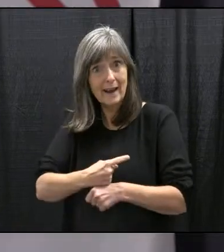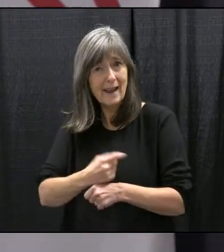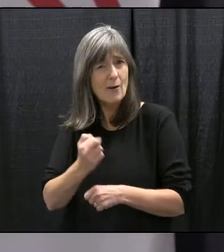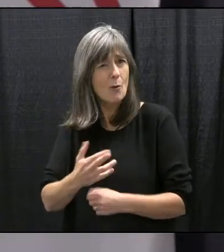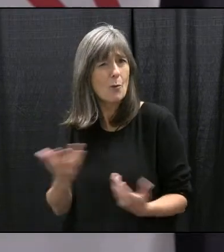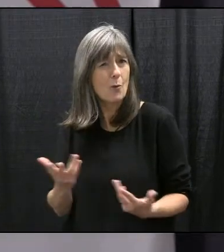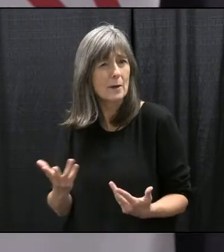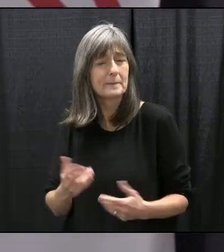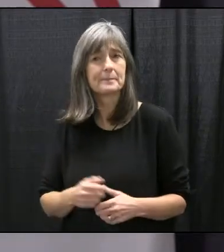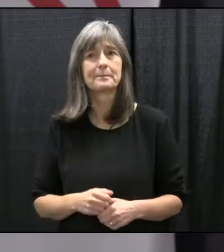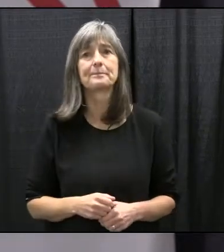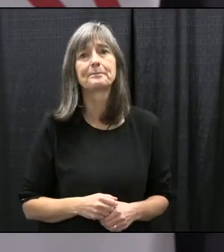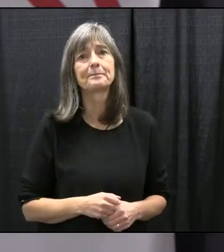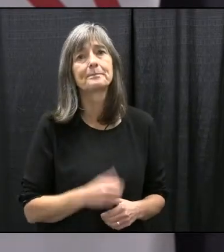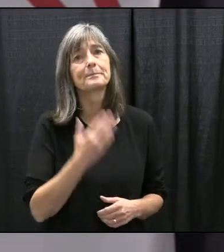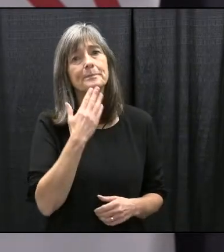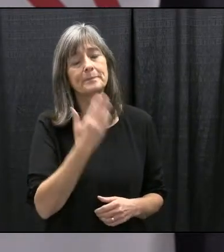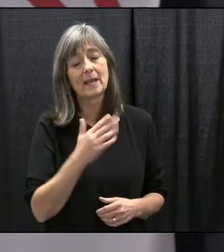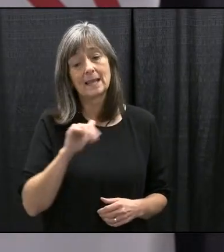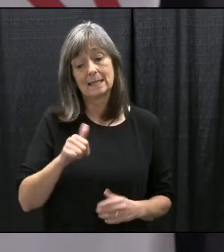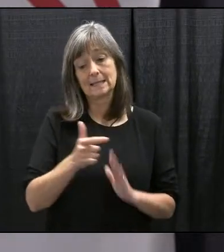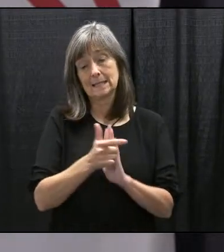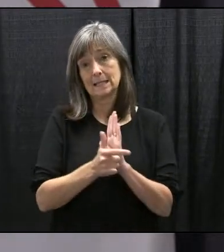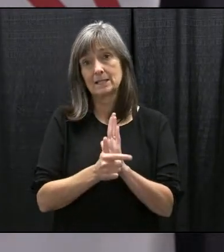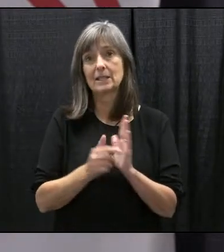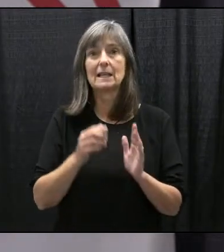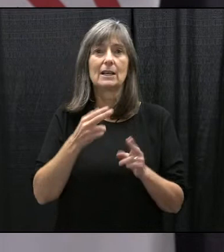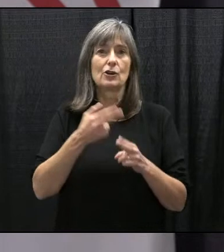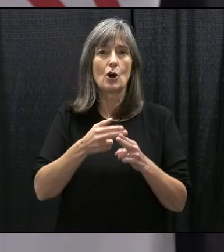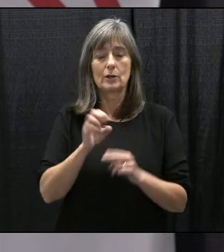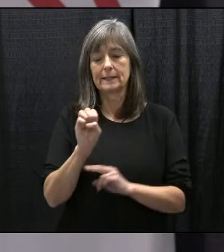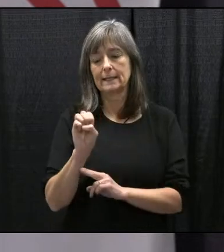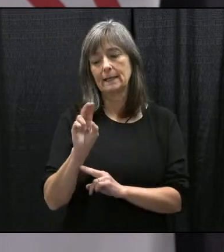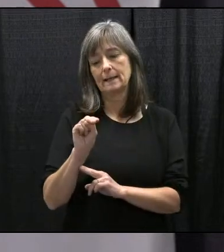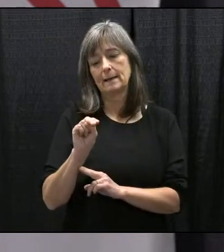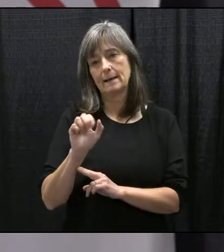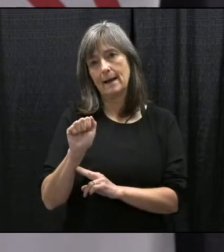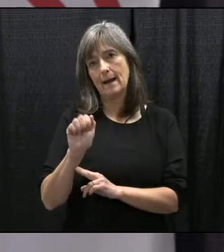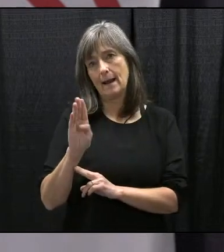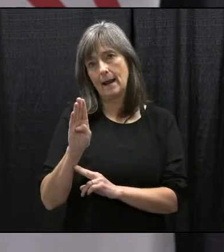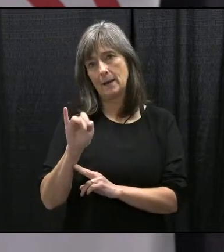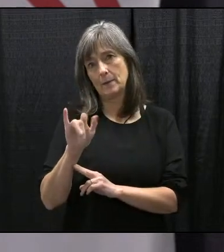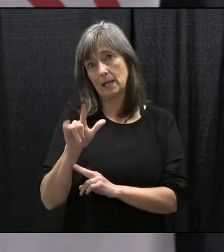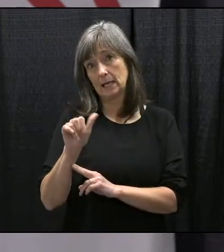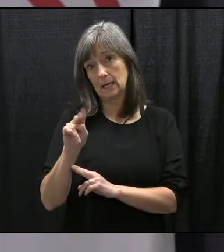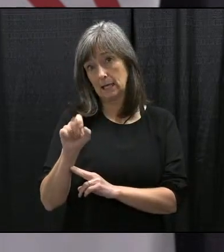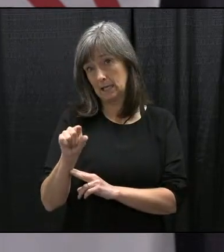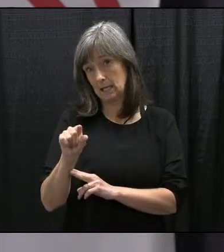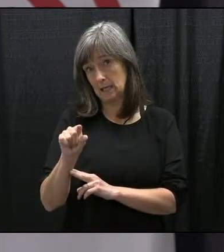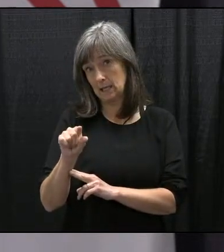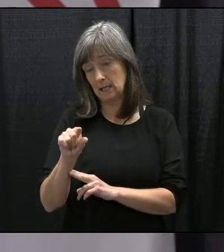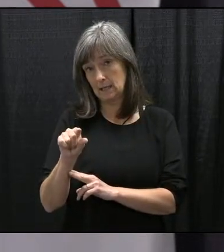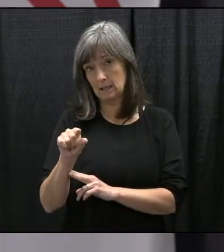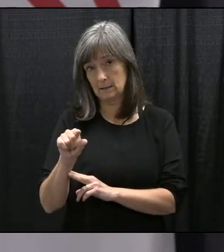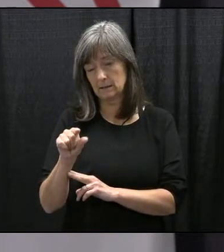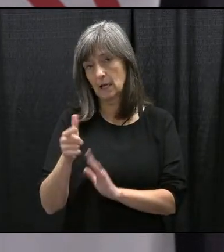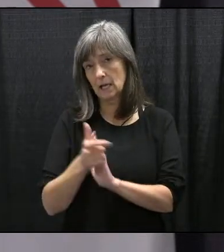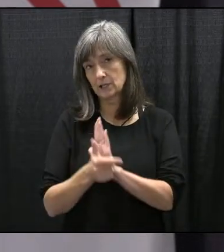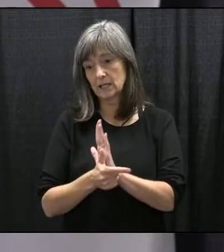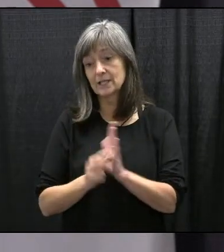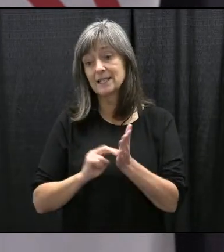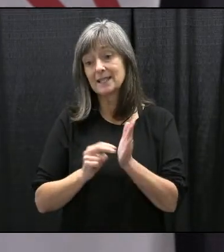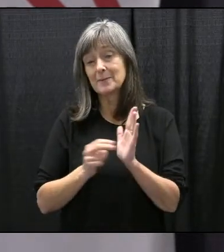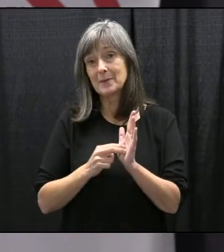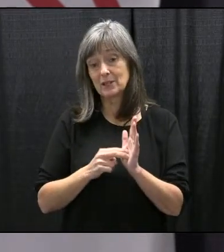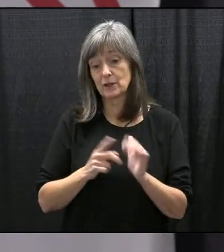this legislation does, and I refer to as enabling legislation, it now sets up the legal framework to